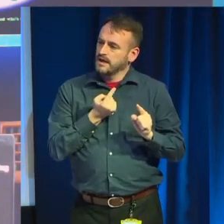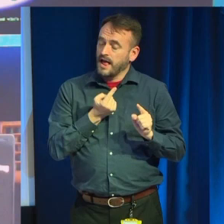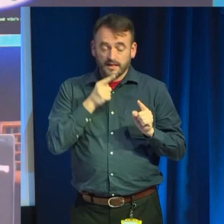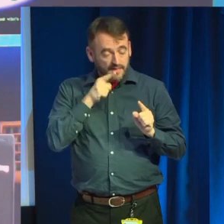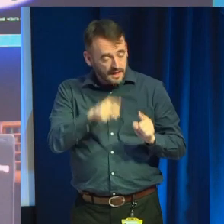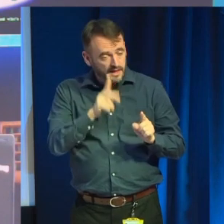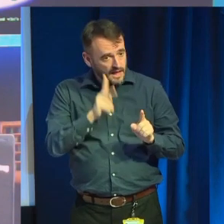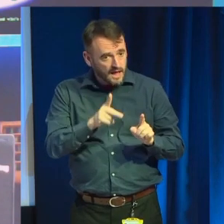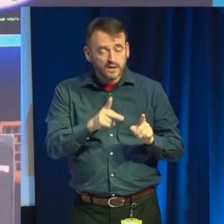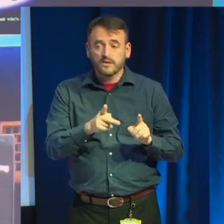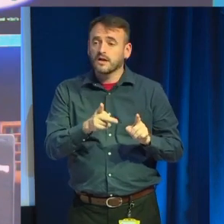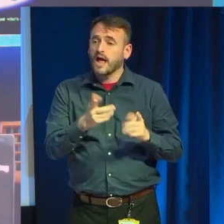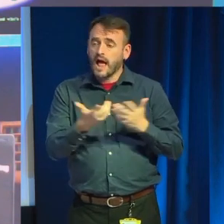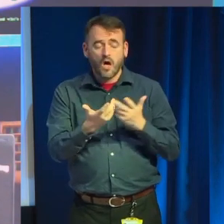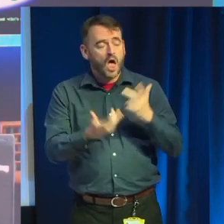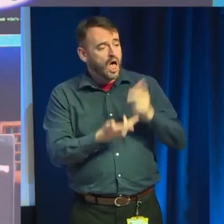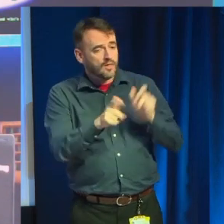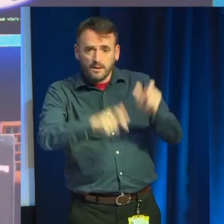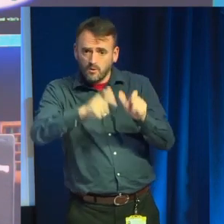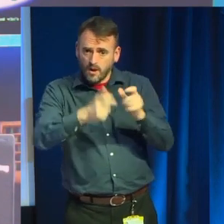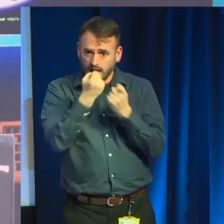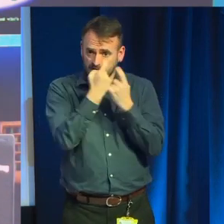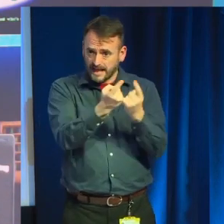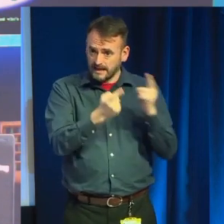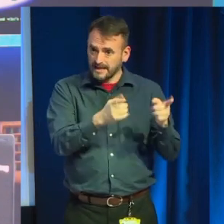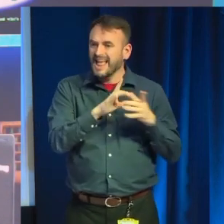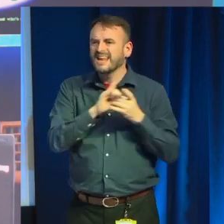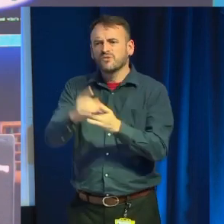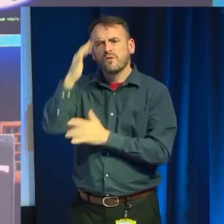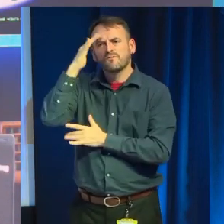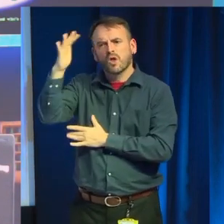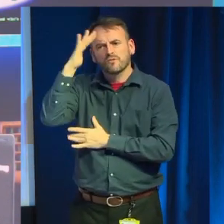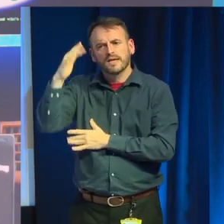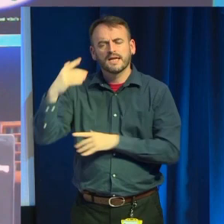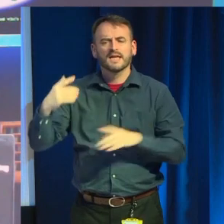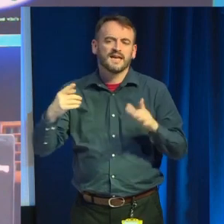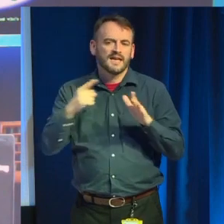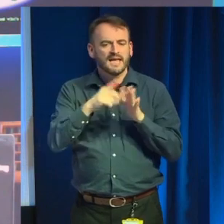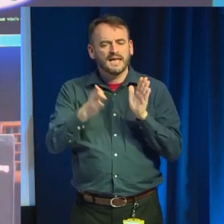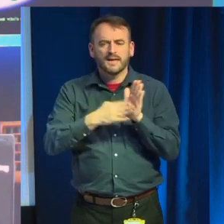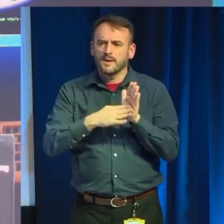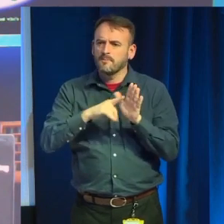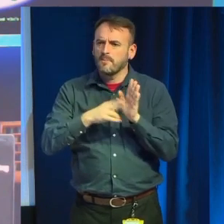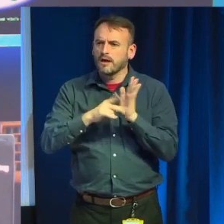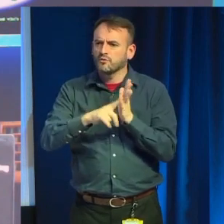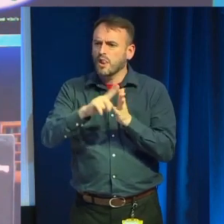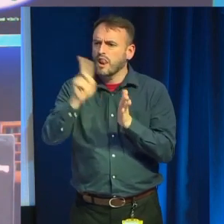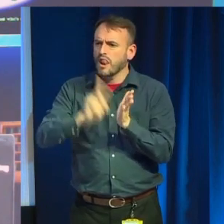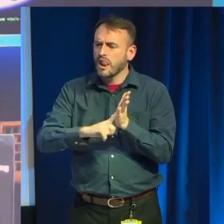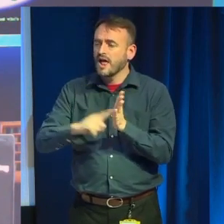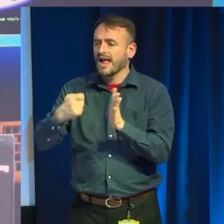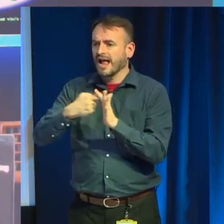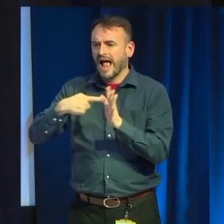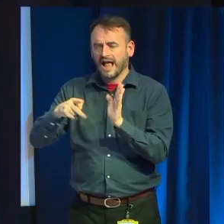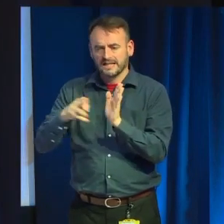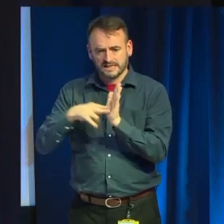a philosophical concept by Immanuel Kant that pretty much says that you can't understand an essence of any kind of an object in